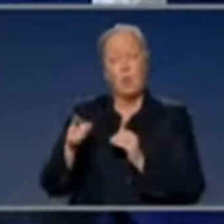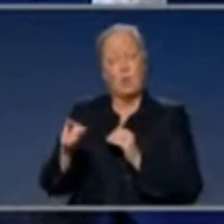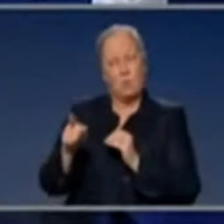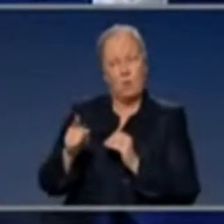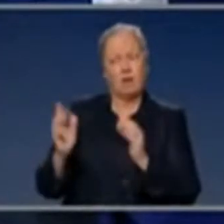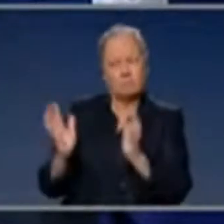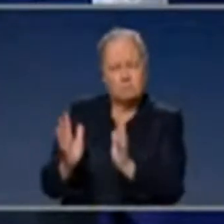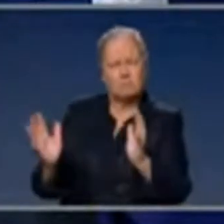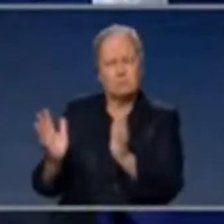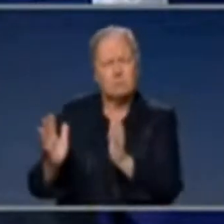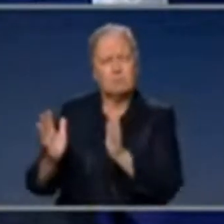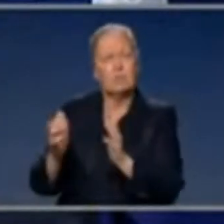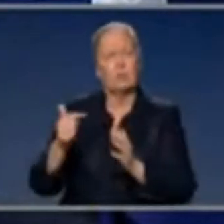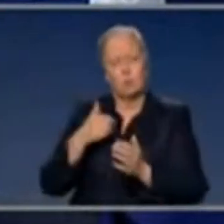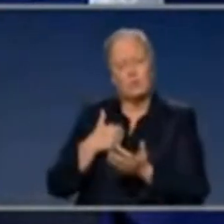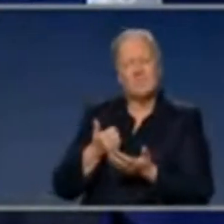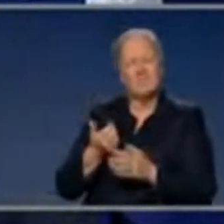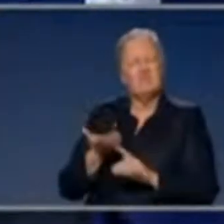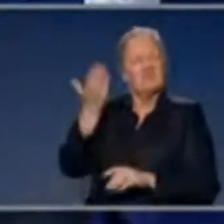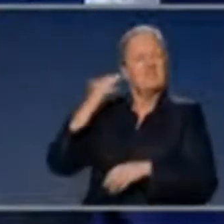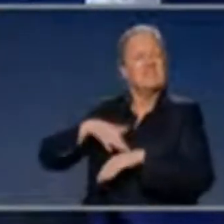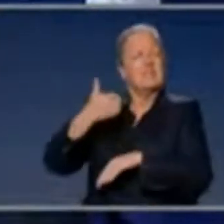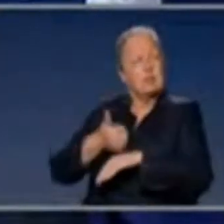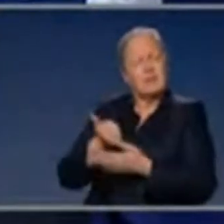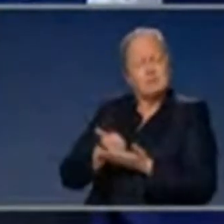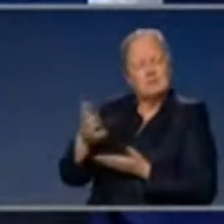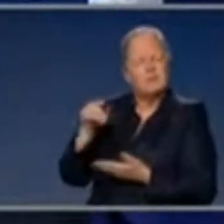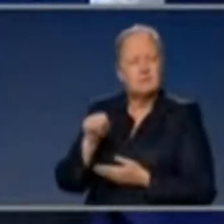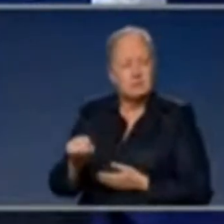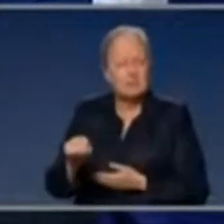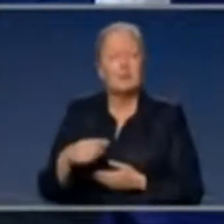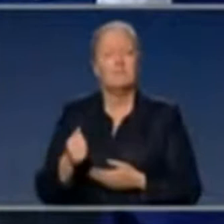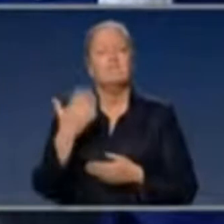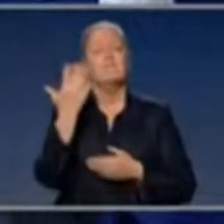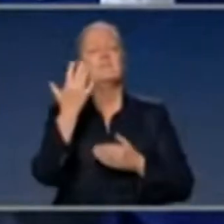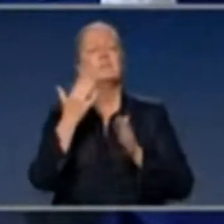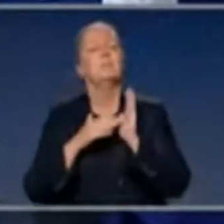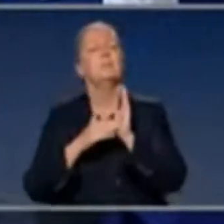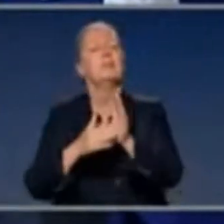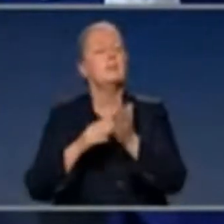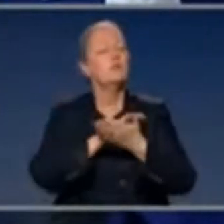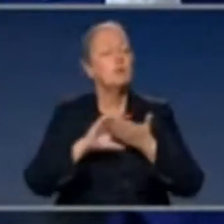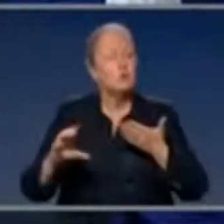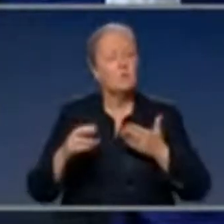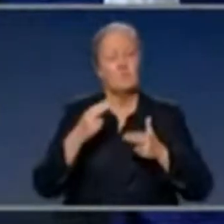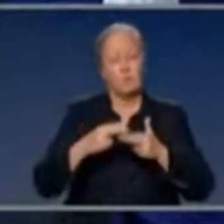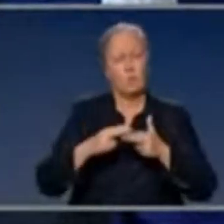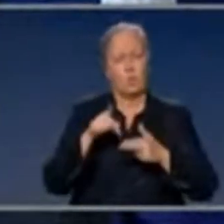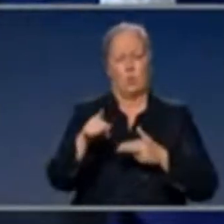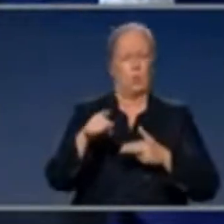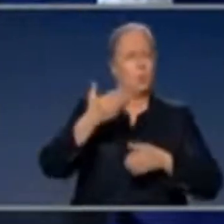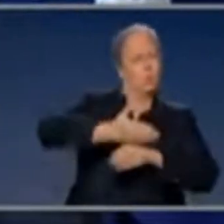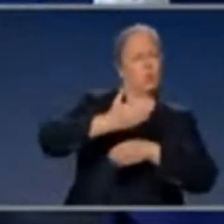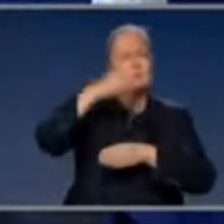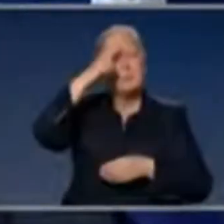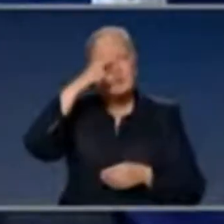some time, and we've agreed to share the costs of a further $15 million in workforce support in the disability care sector.